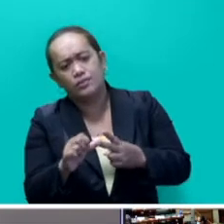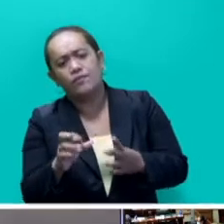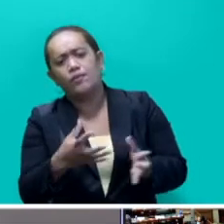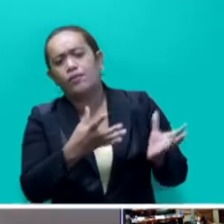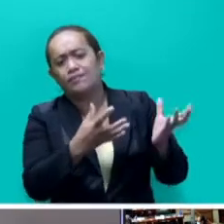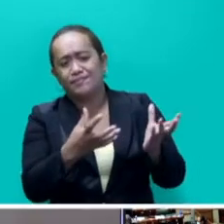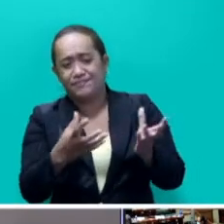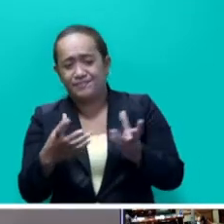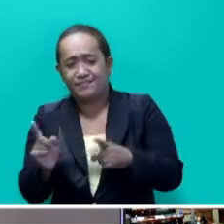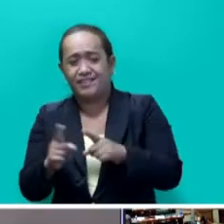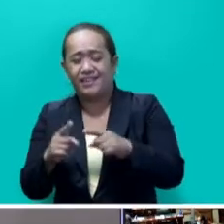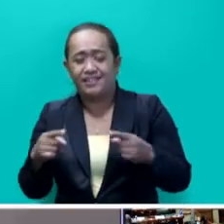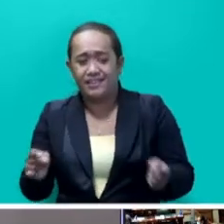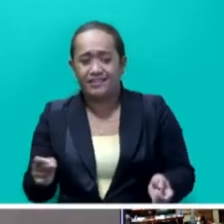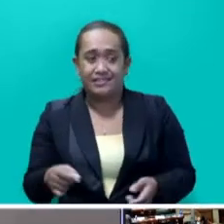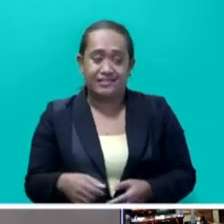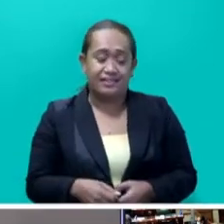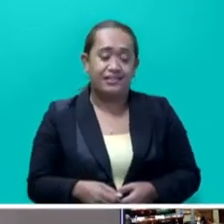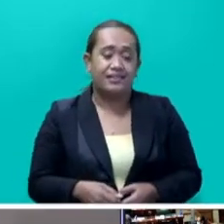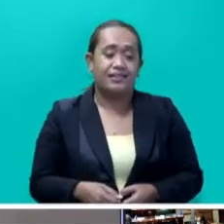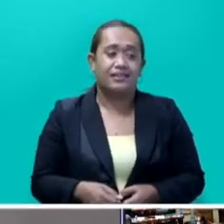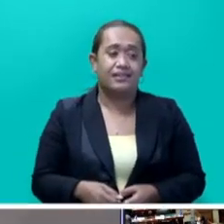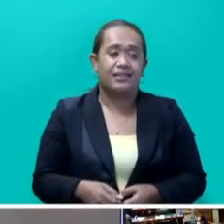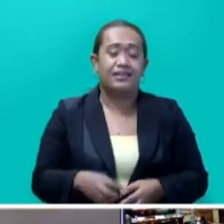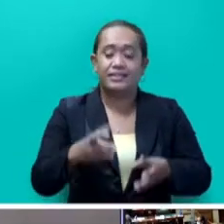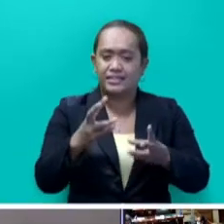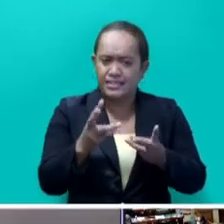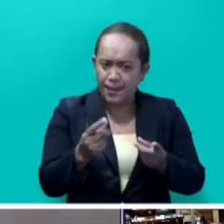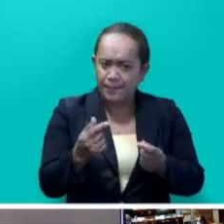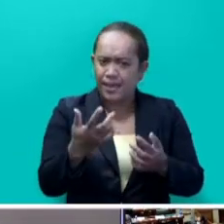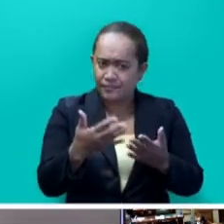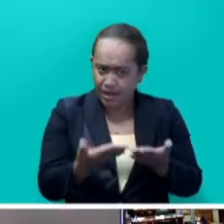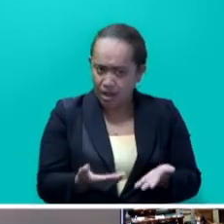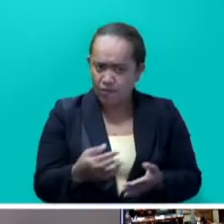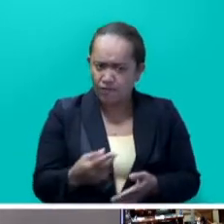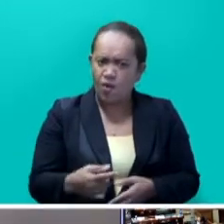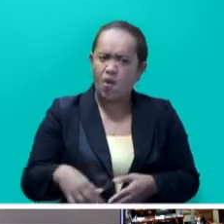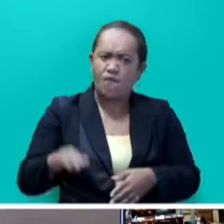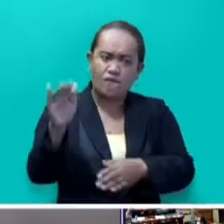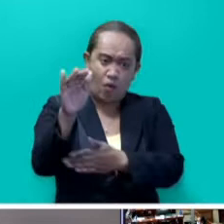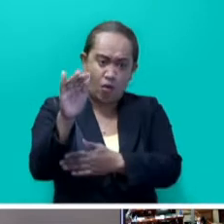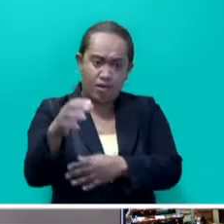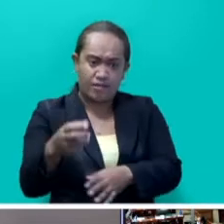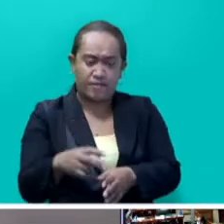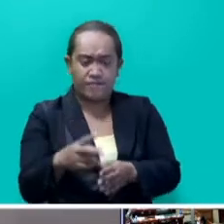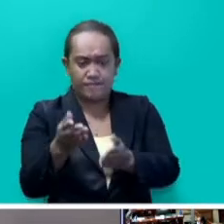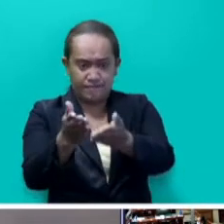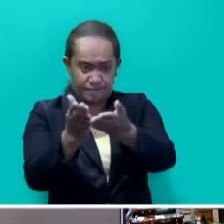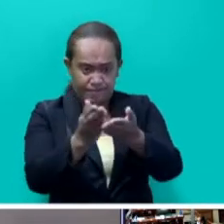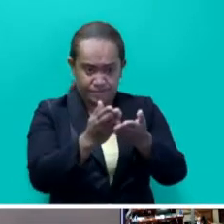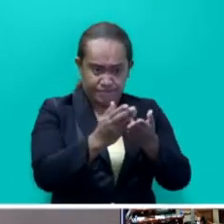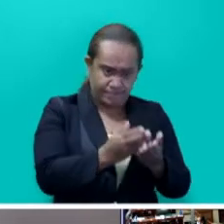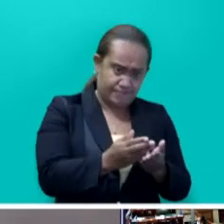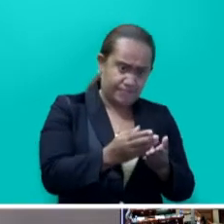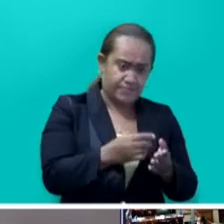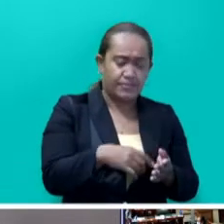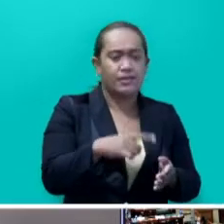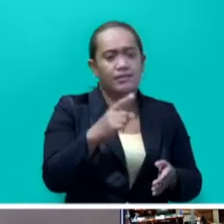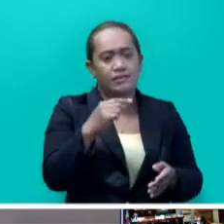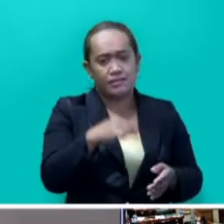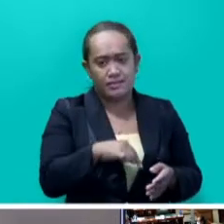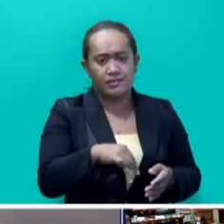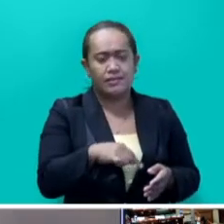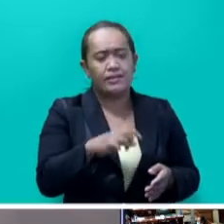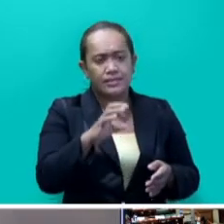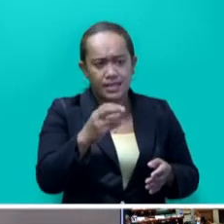should be noted that the exemption is only for foreign vessels bringing in cargo to one port and taking cargo from the same port. And this exemption